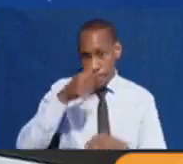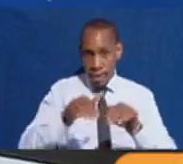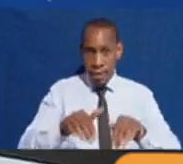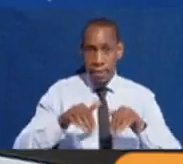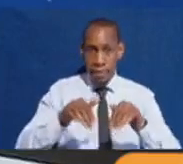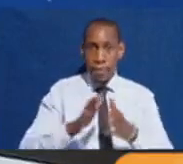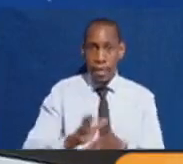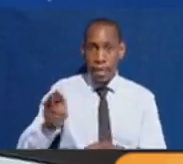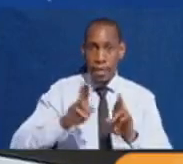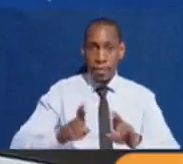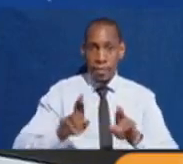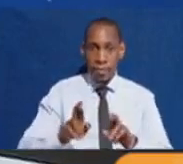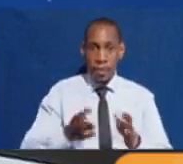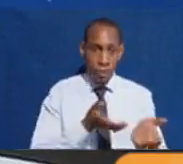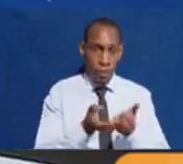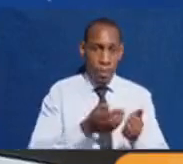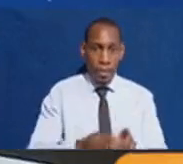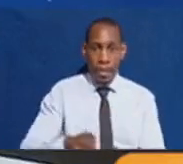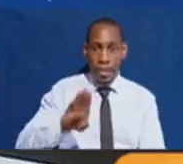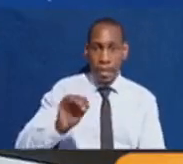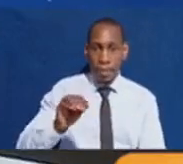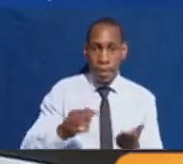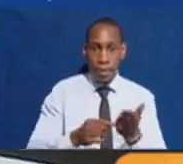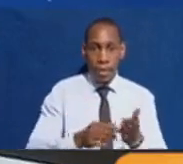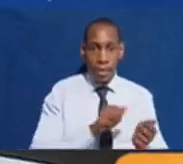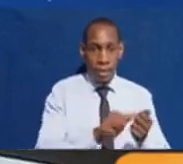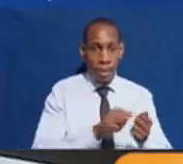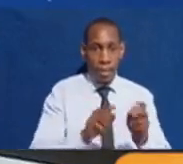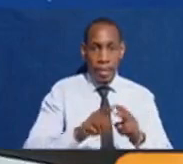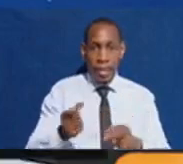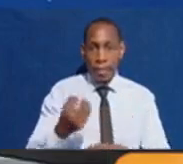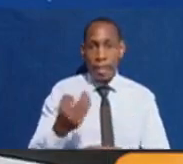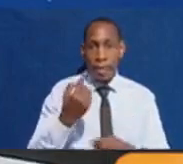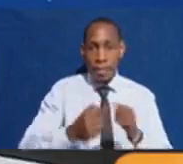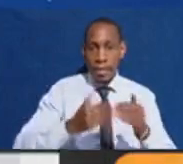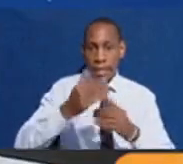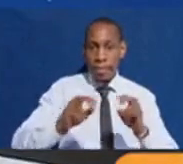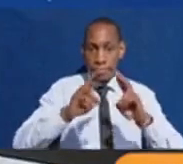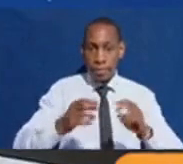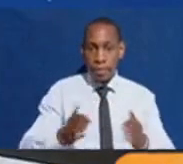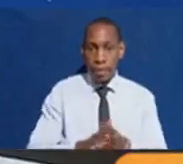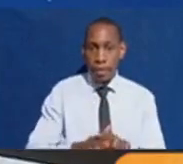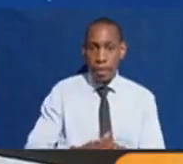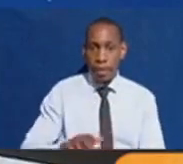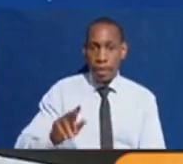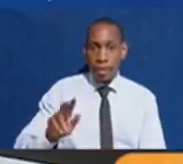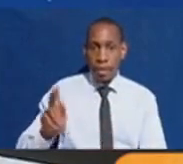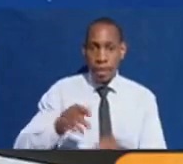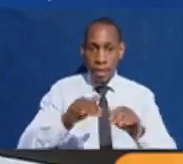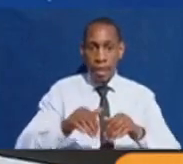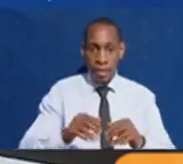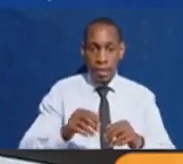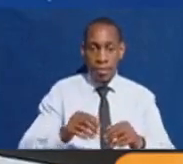And Kenya is set to commercialize biotech maize from March next year. Researchers at the Kenya Agricultural and Livestock